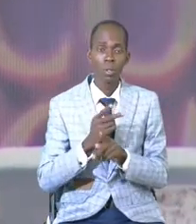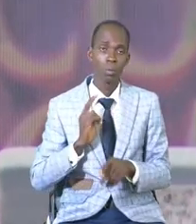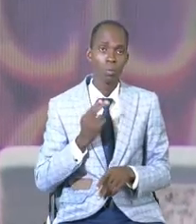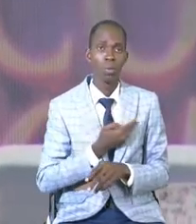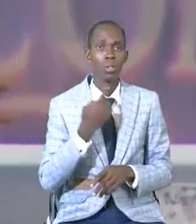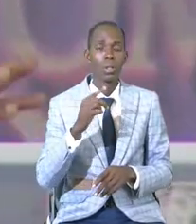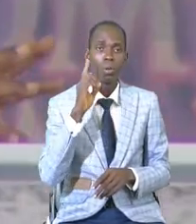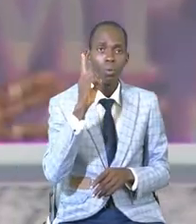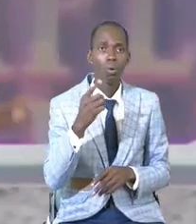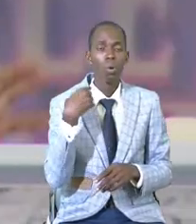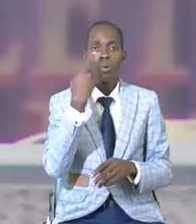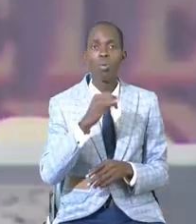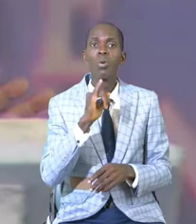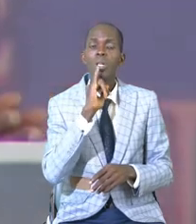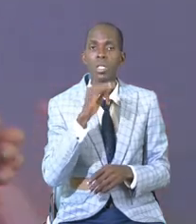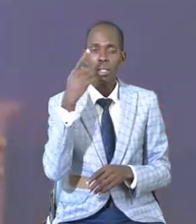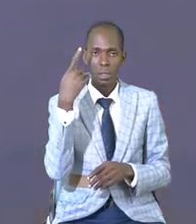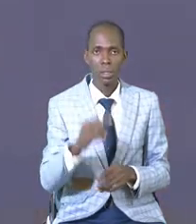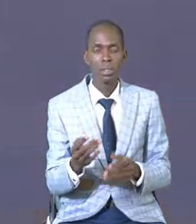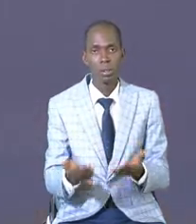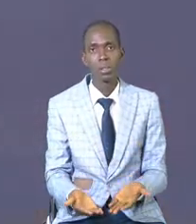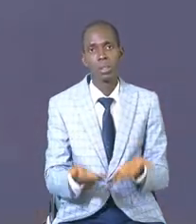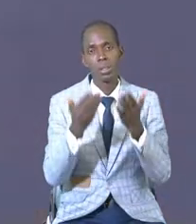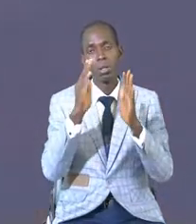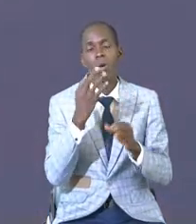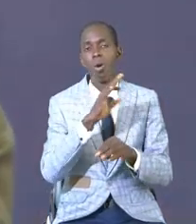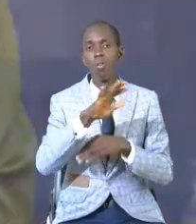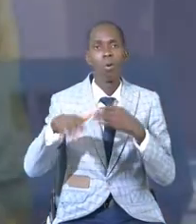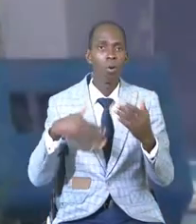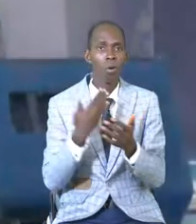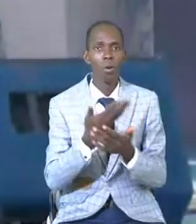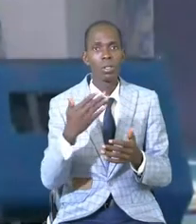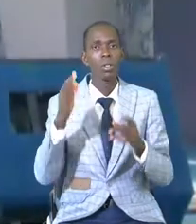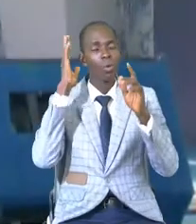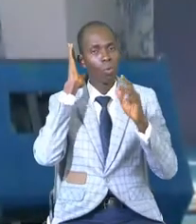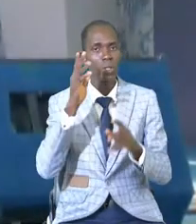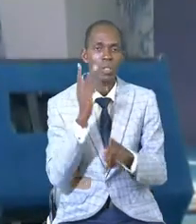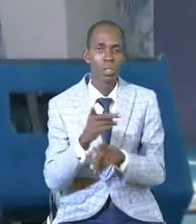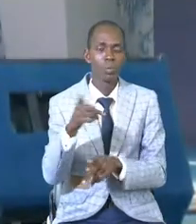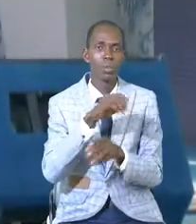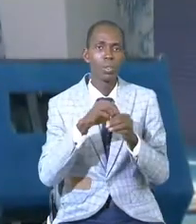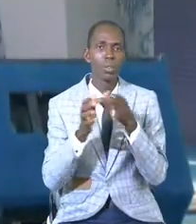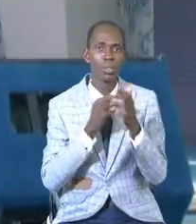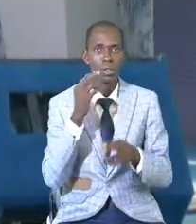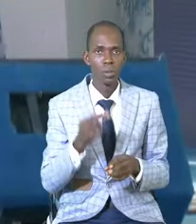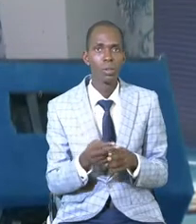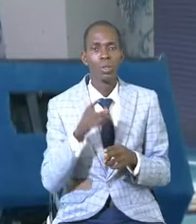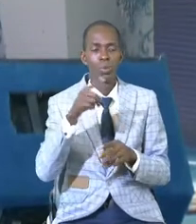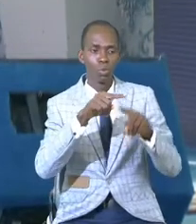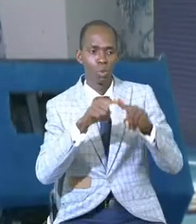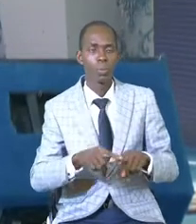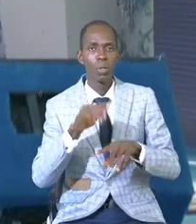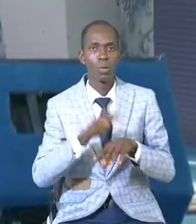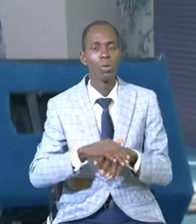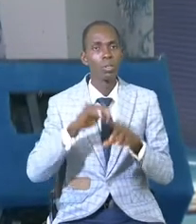is the upholder of all things, it will sustain you. Yeah. You rely on him. You trust